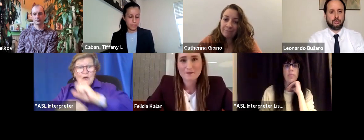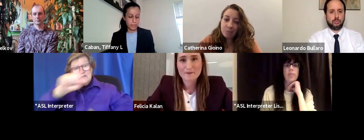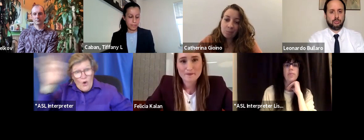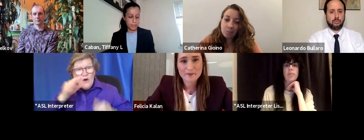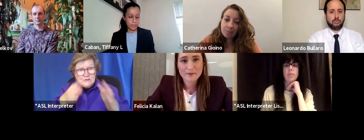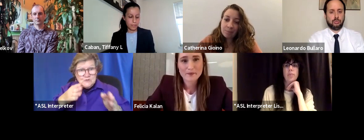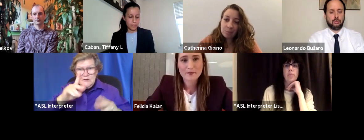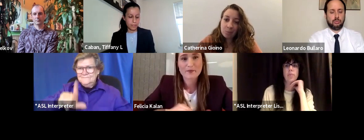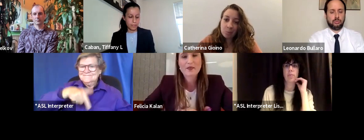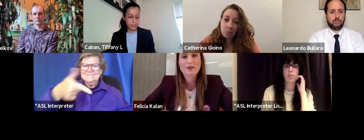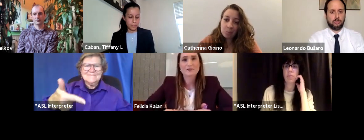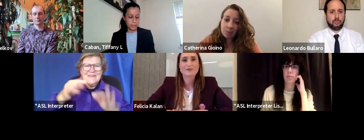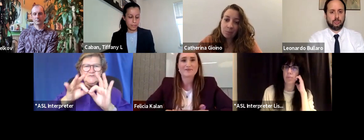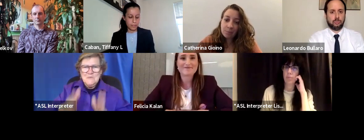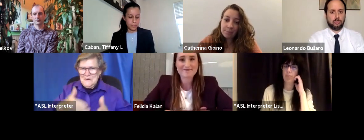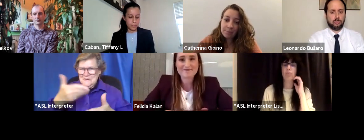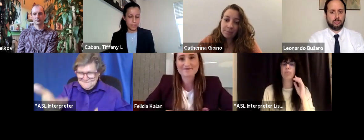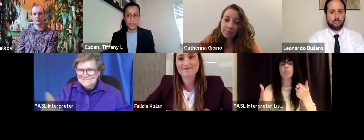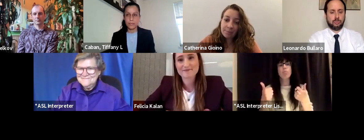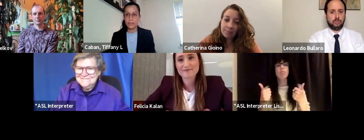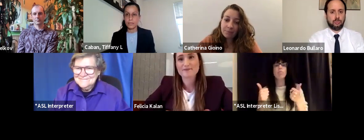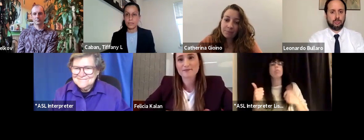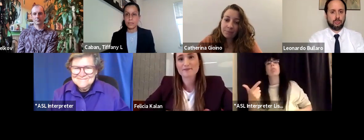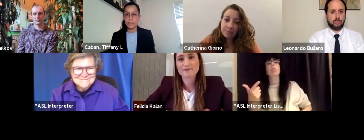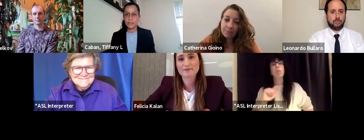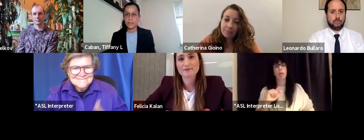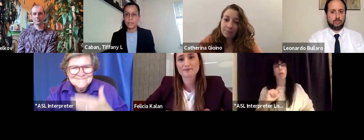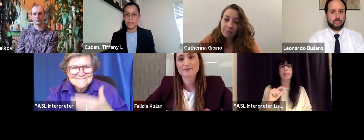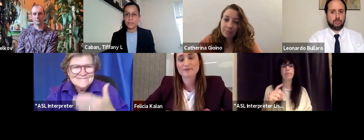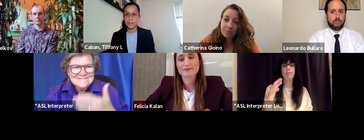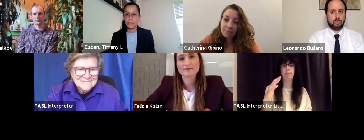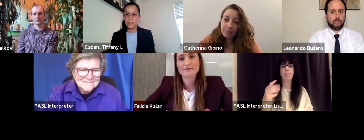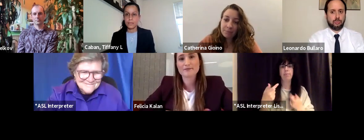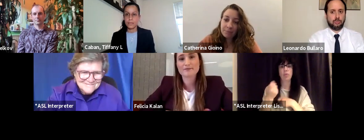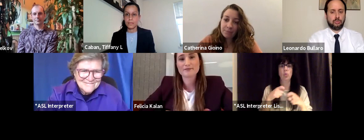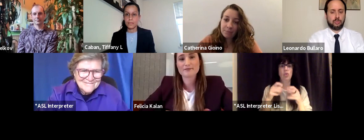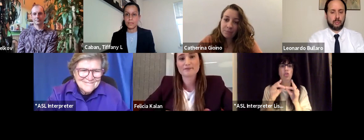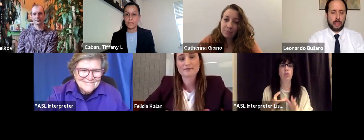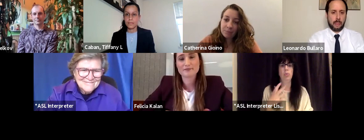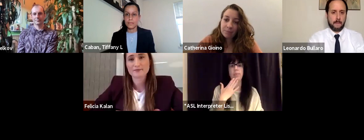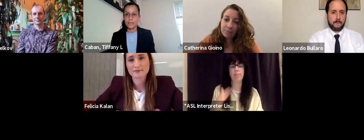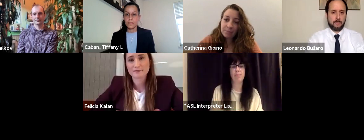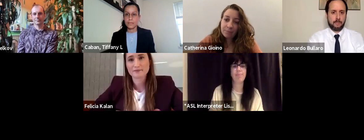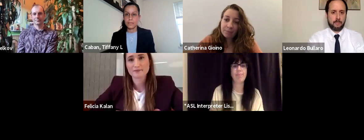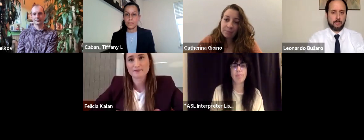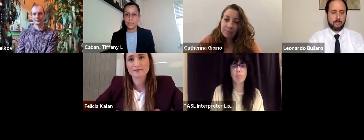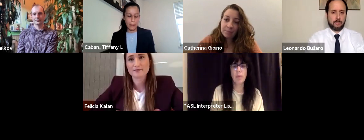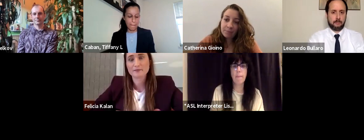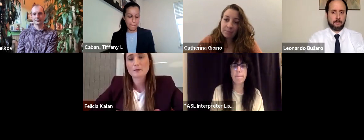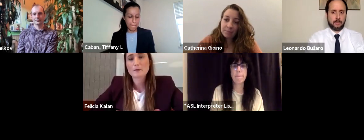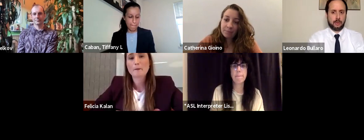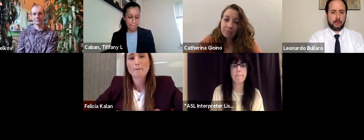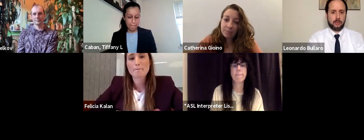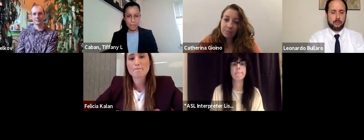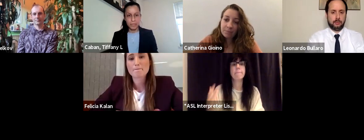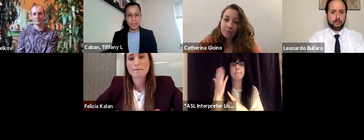streets. Thank you. I know we are switching interpreters. There we are. All right, look, there's only